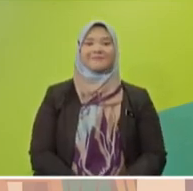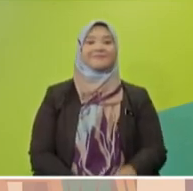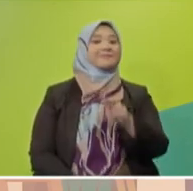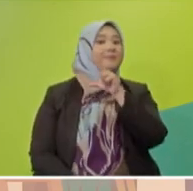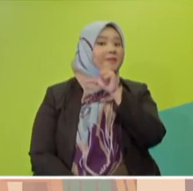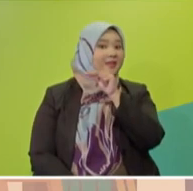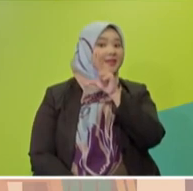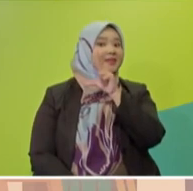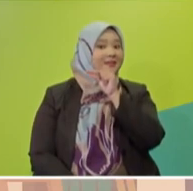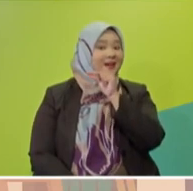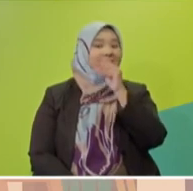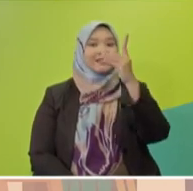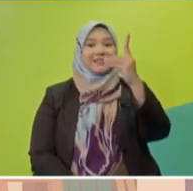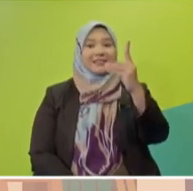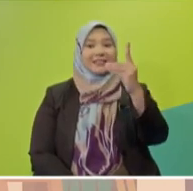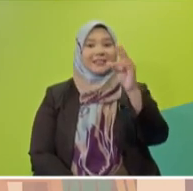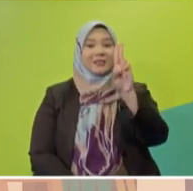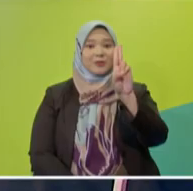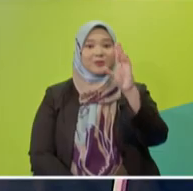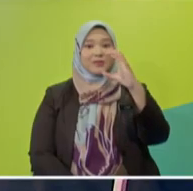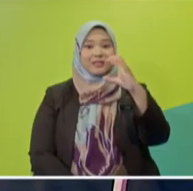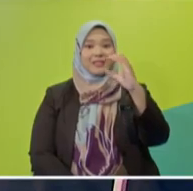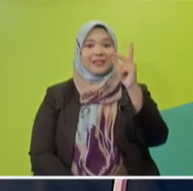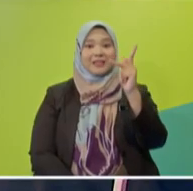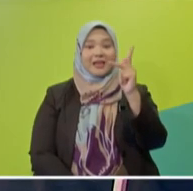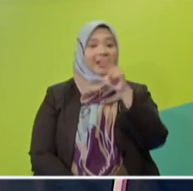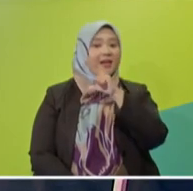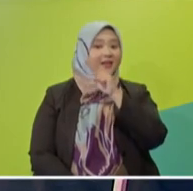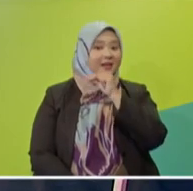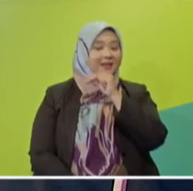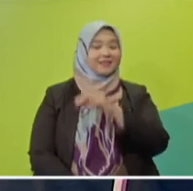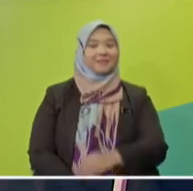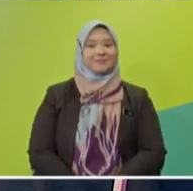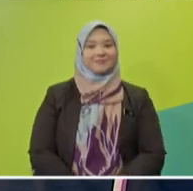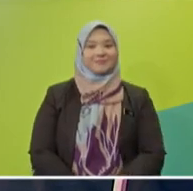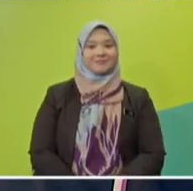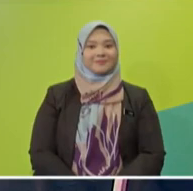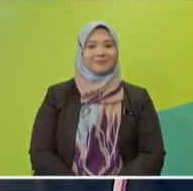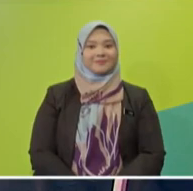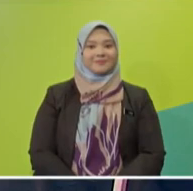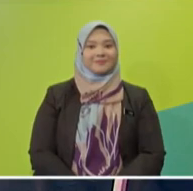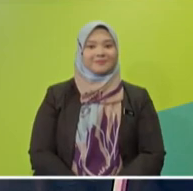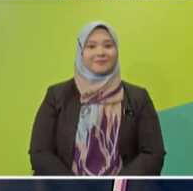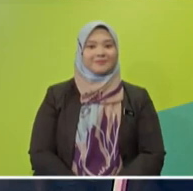Yes, well done, Noah. Good job. Okay, the next word. Okay.